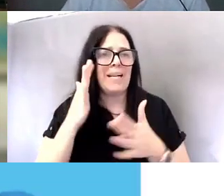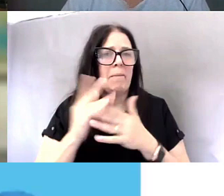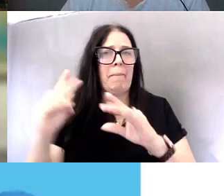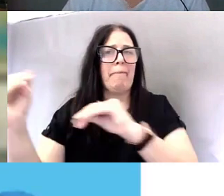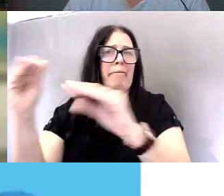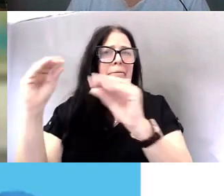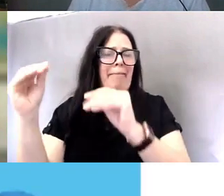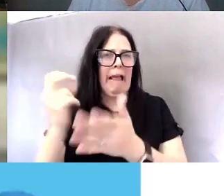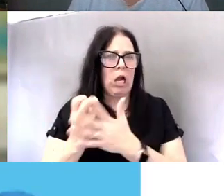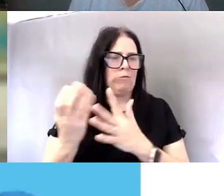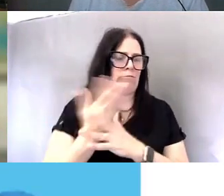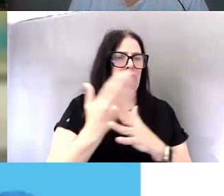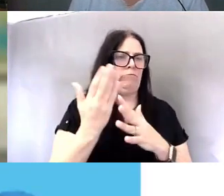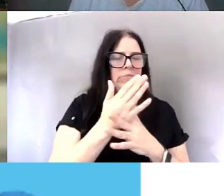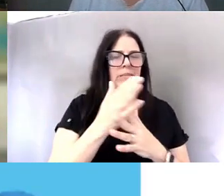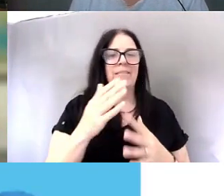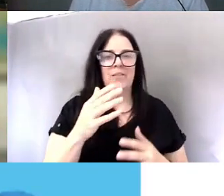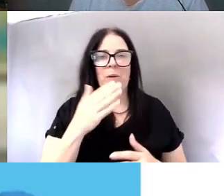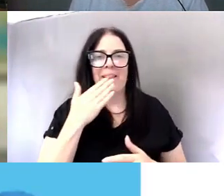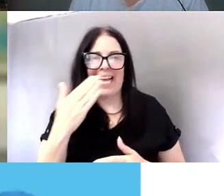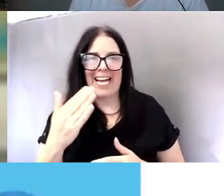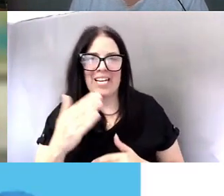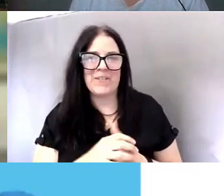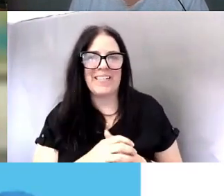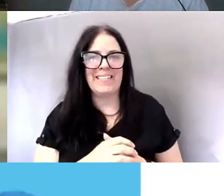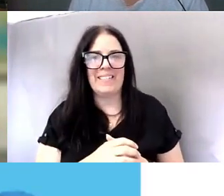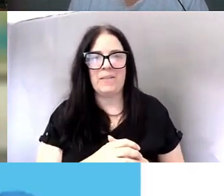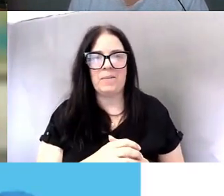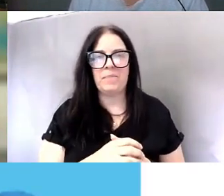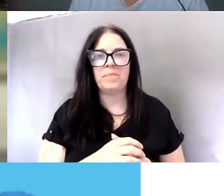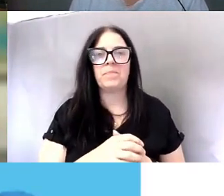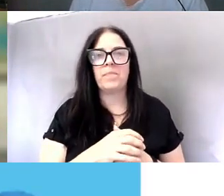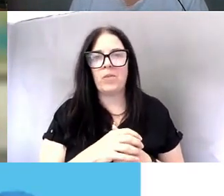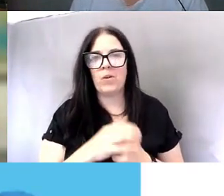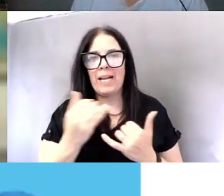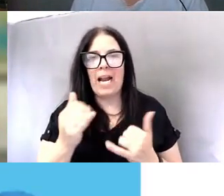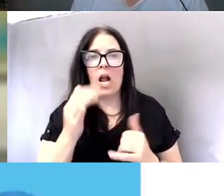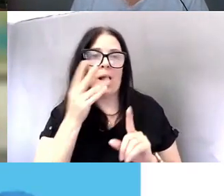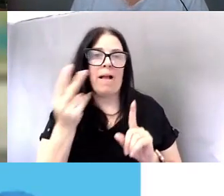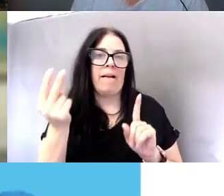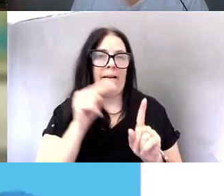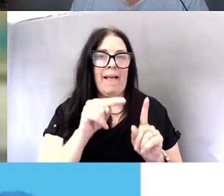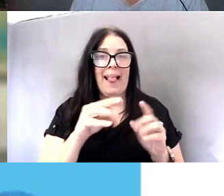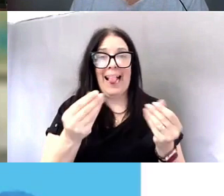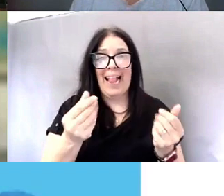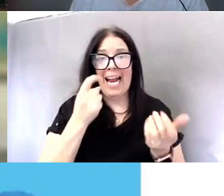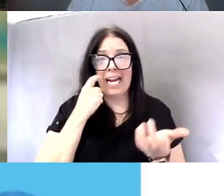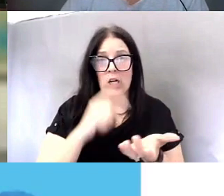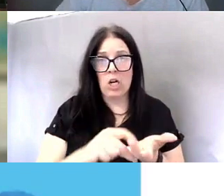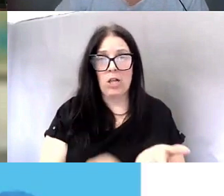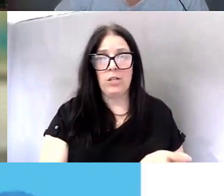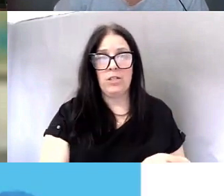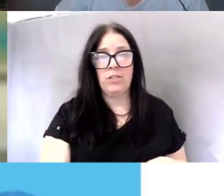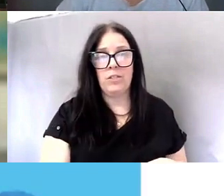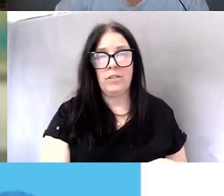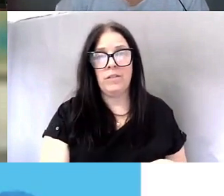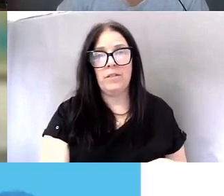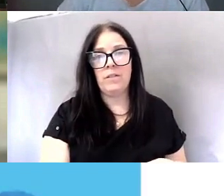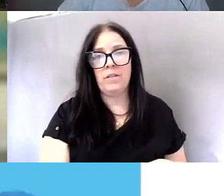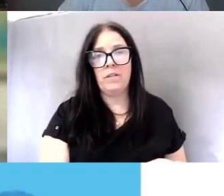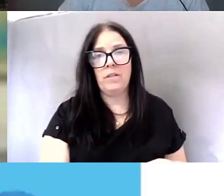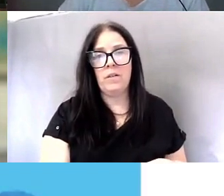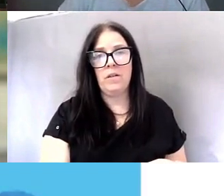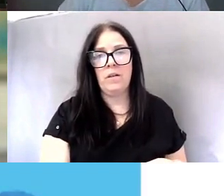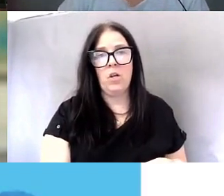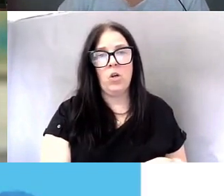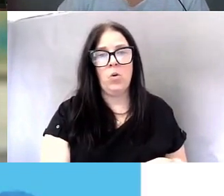doing and the presentation. Thank you so much. So going back to the land acknowledgement, we begin by acknowledging the